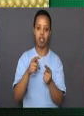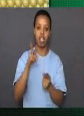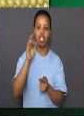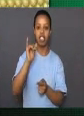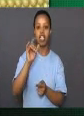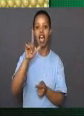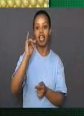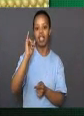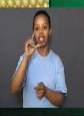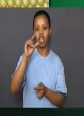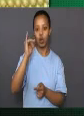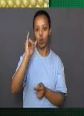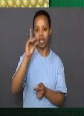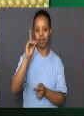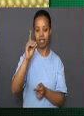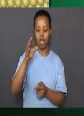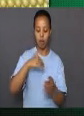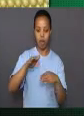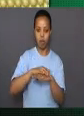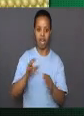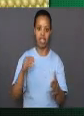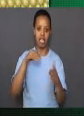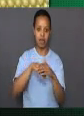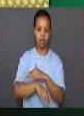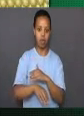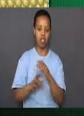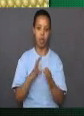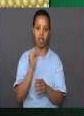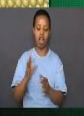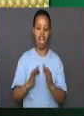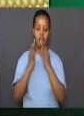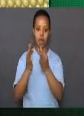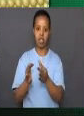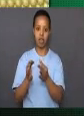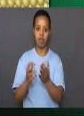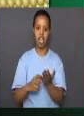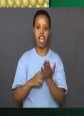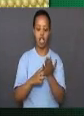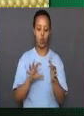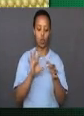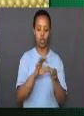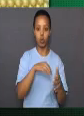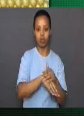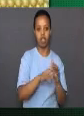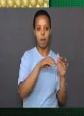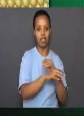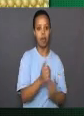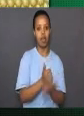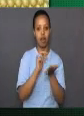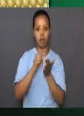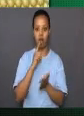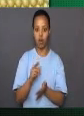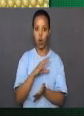thylakoid membrane as they pass along the first electron transport chain.